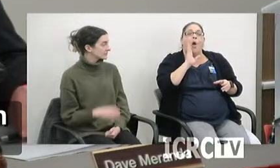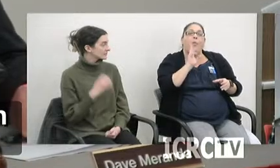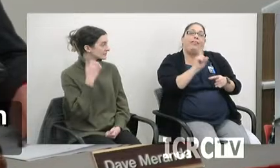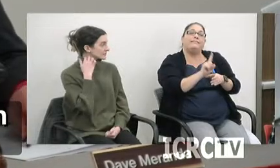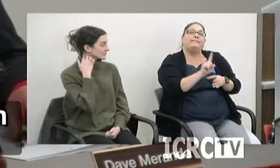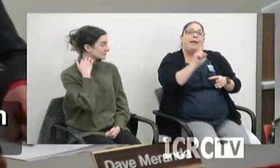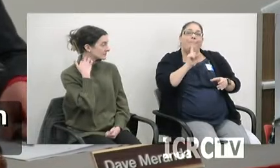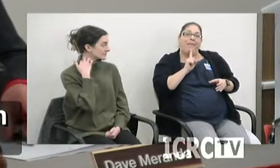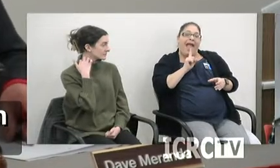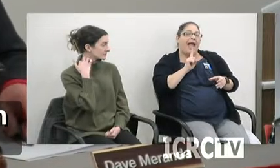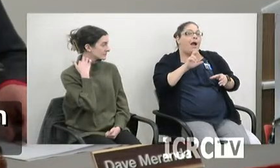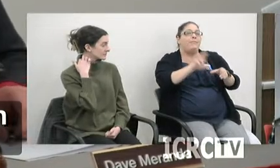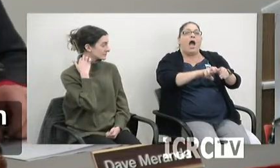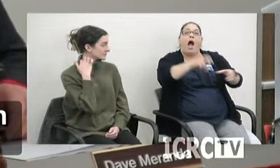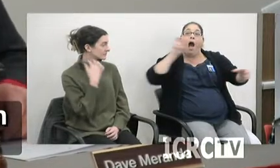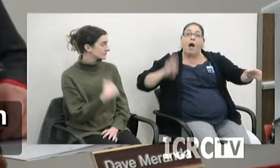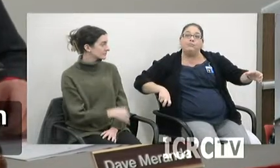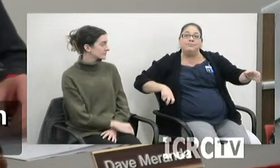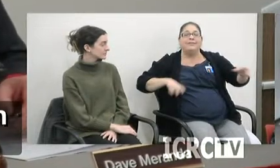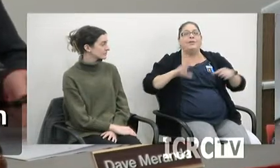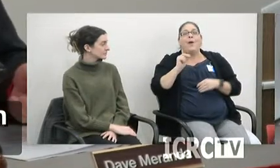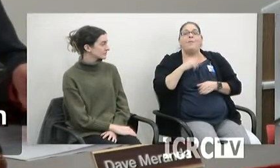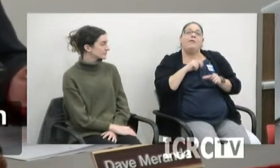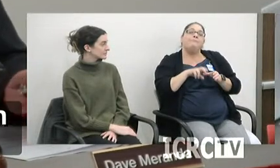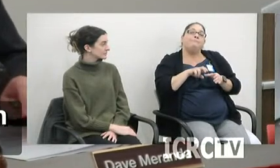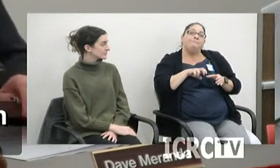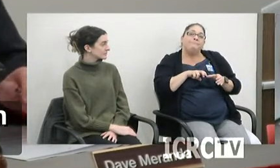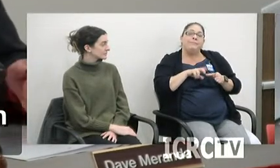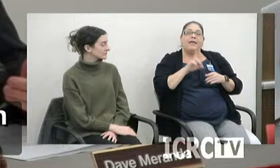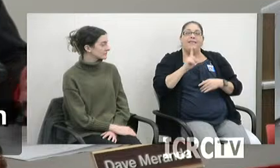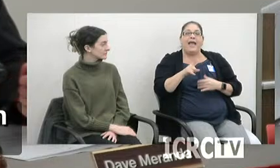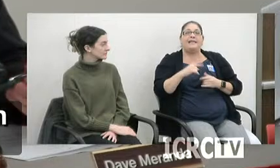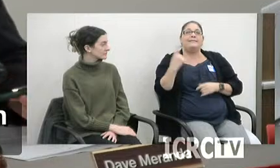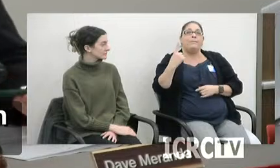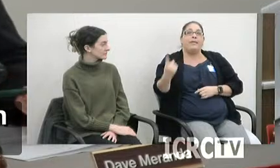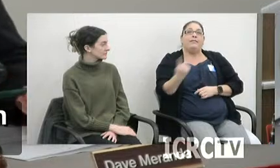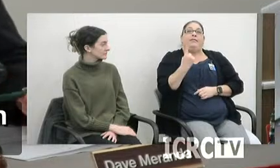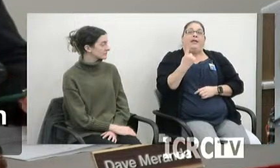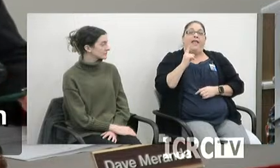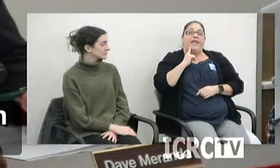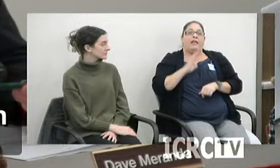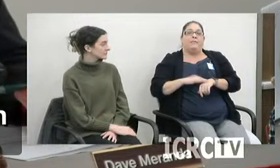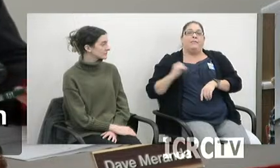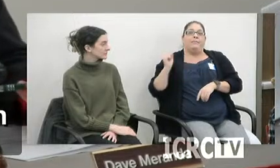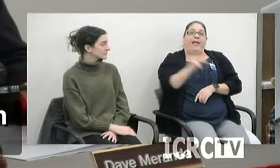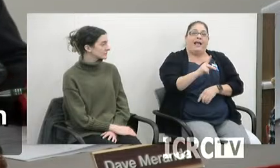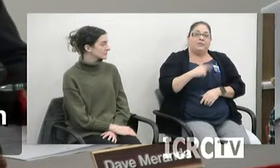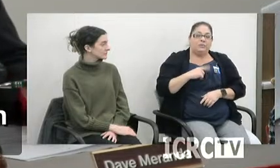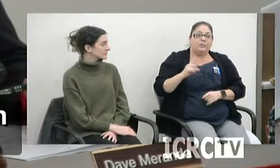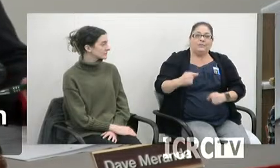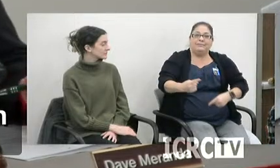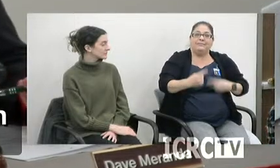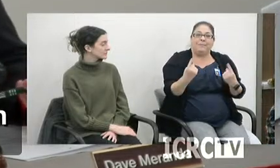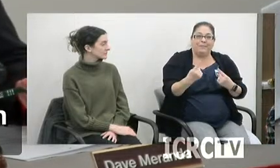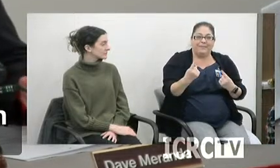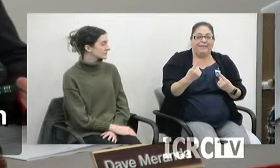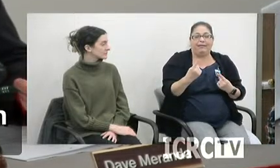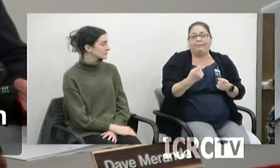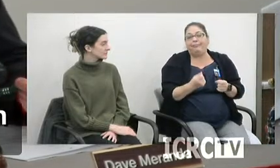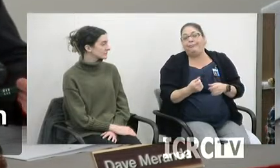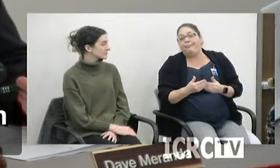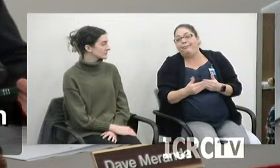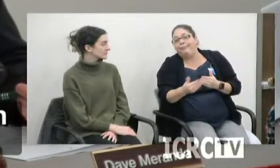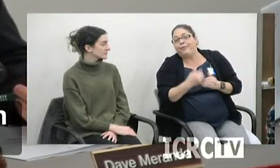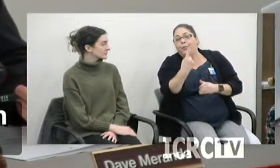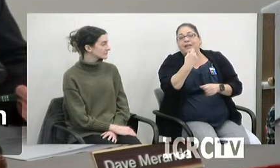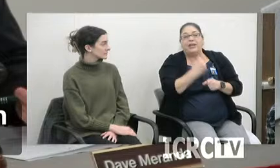not stepping away. Something will present itself, and I'll be back doing something somewhere here in the next year. If you hear of